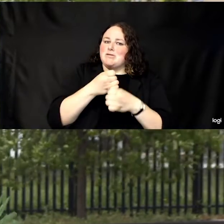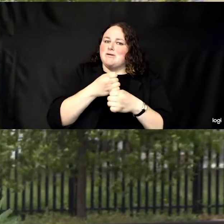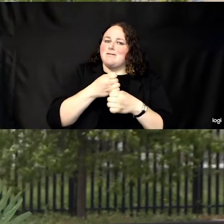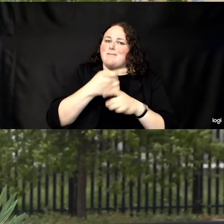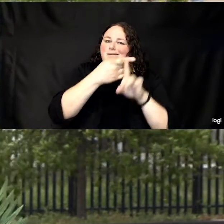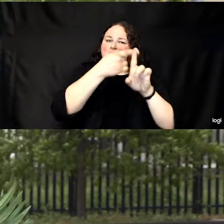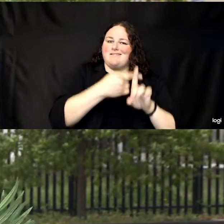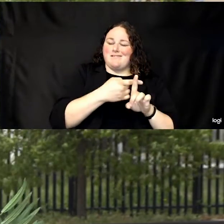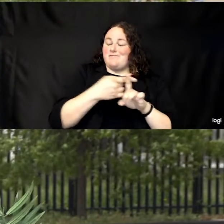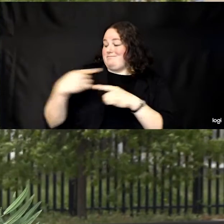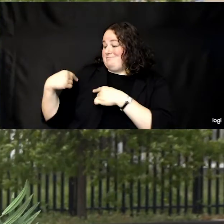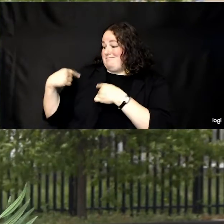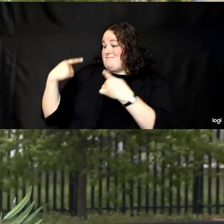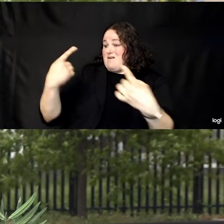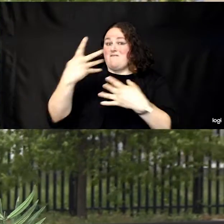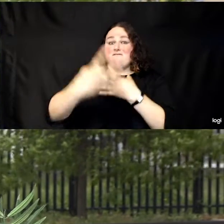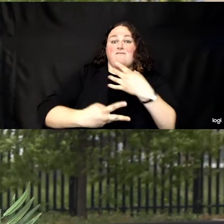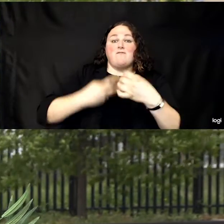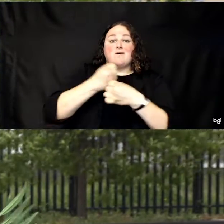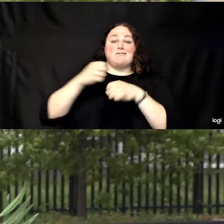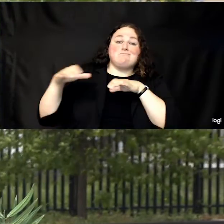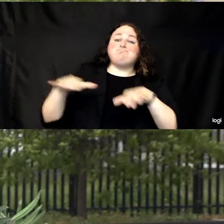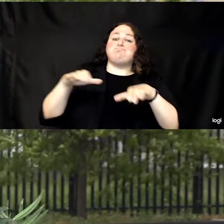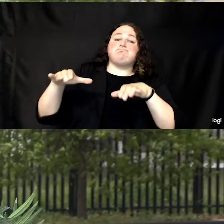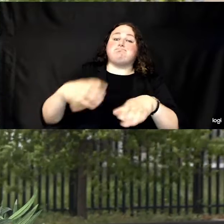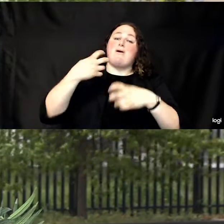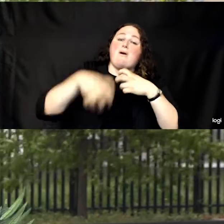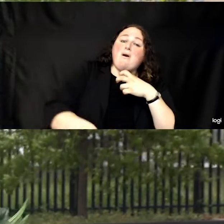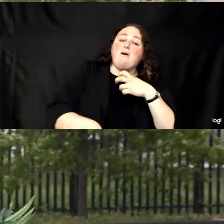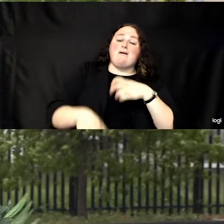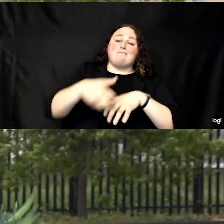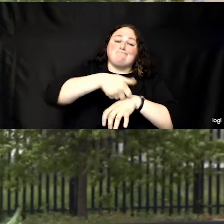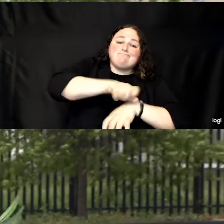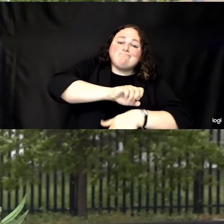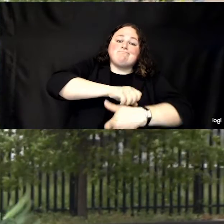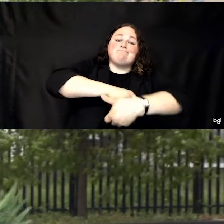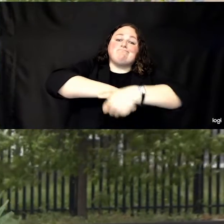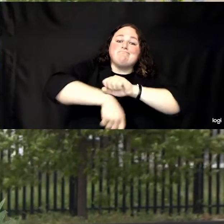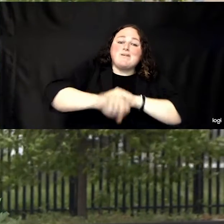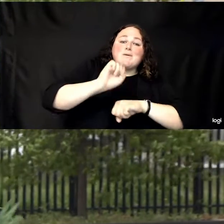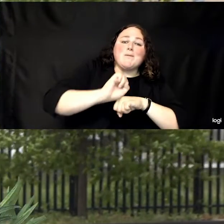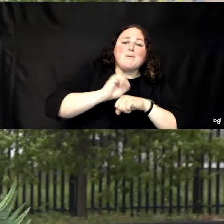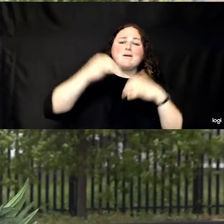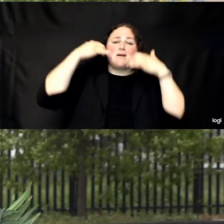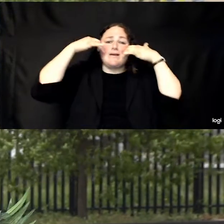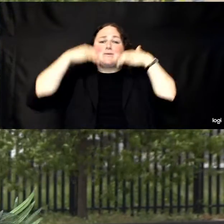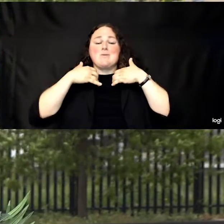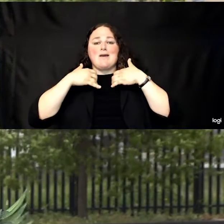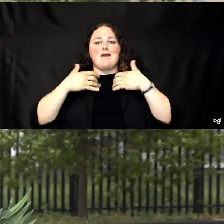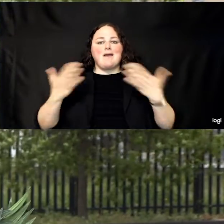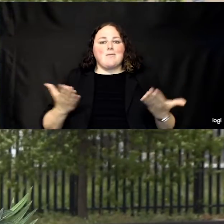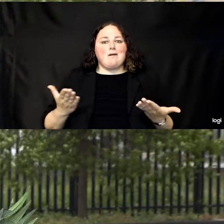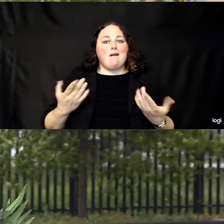years, putting in our blood, sweat, and tears to make it to the end. And here we are. We made it. And even though we cannot be